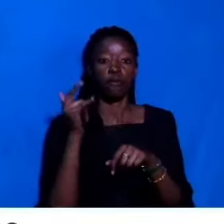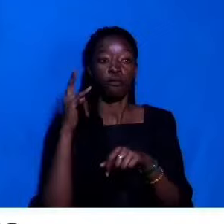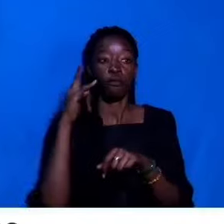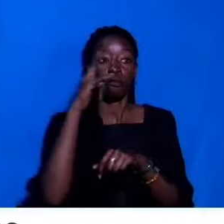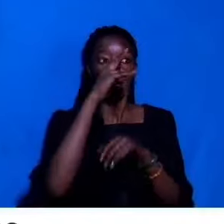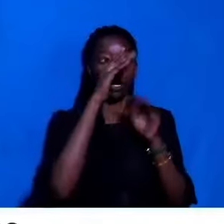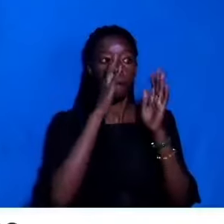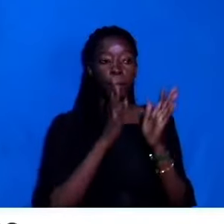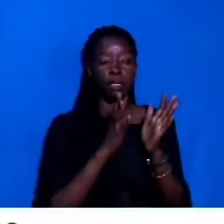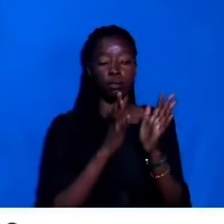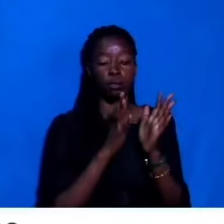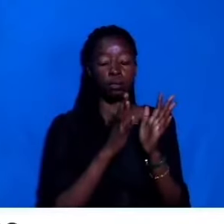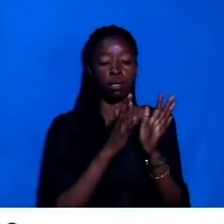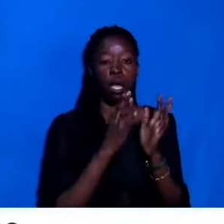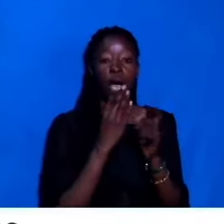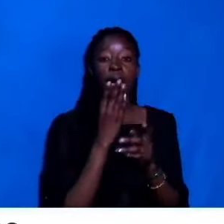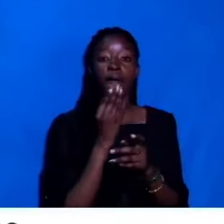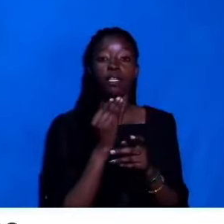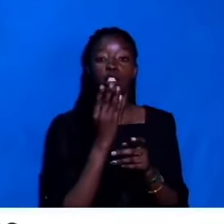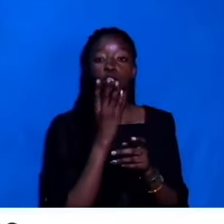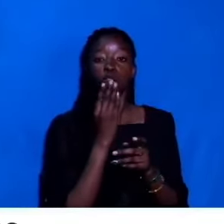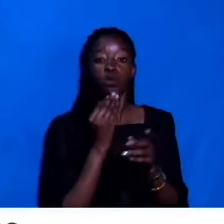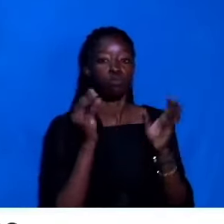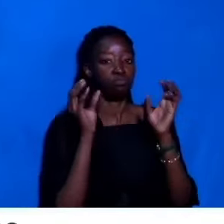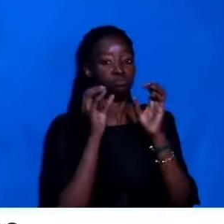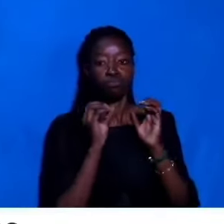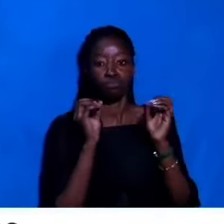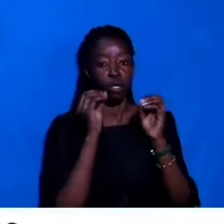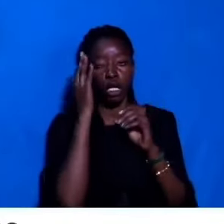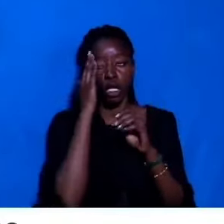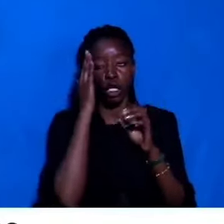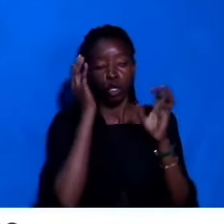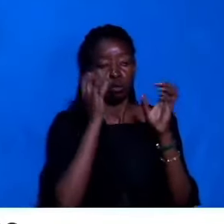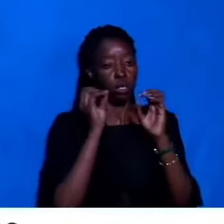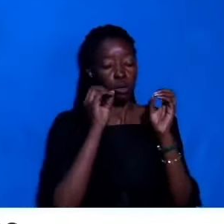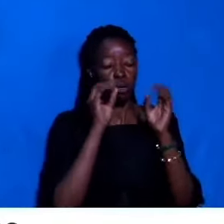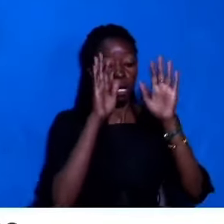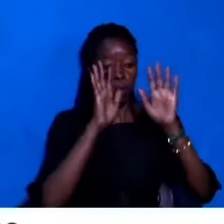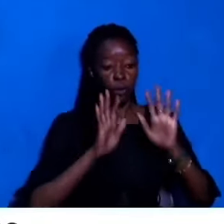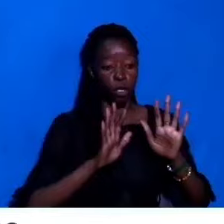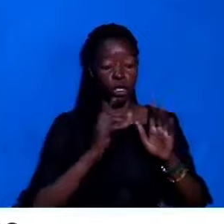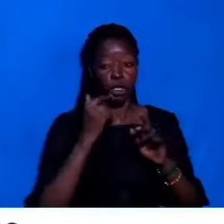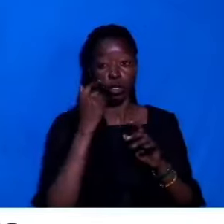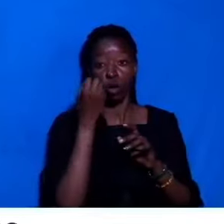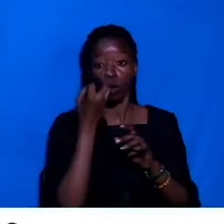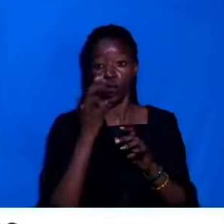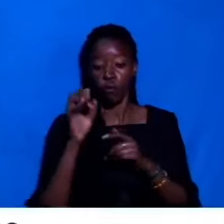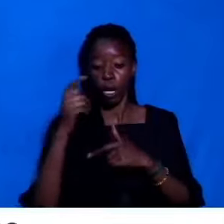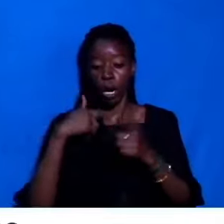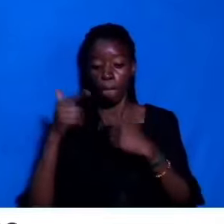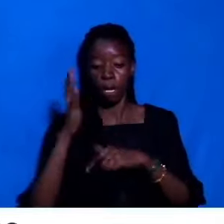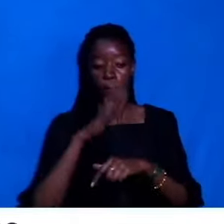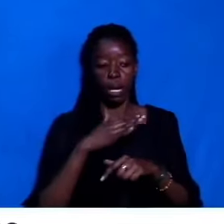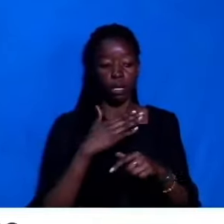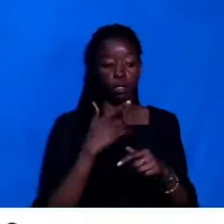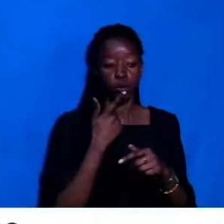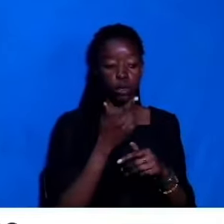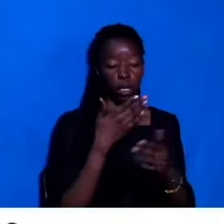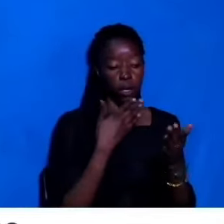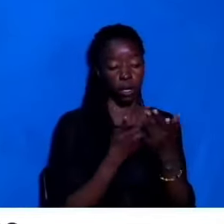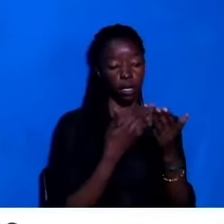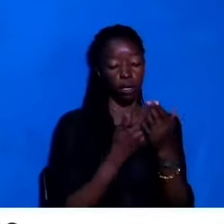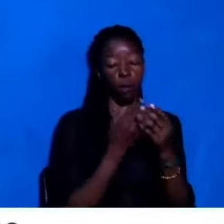Jew who knew the importance of coming back to give thanks. But he turned back to say thank you.